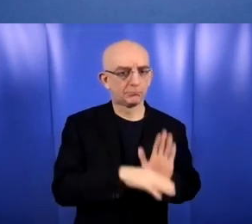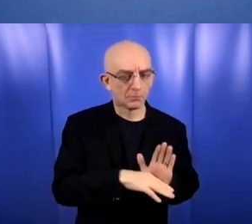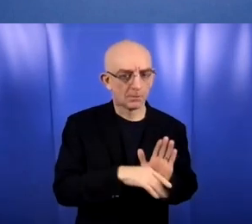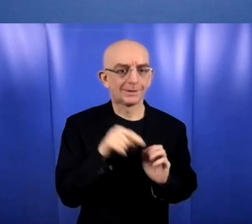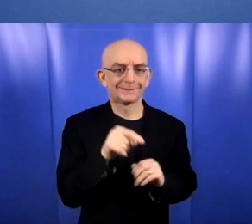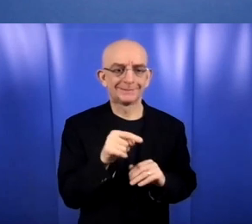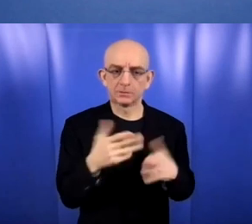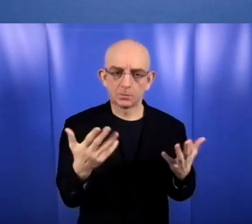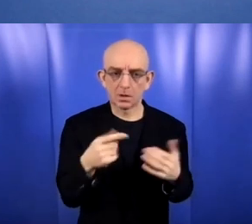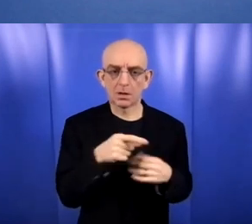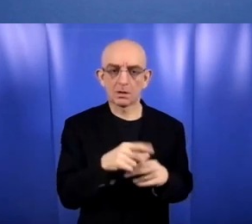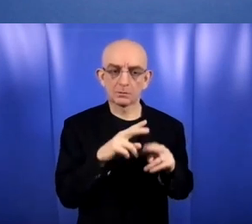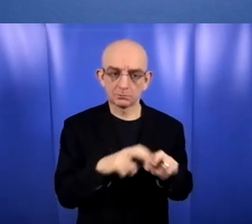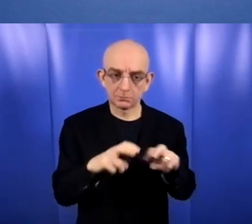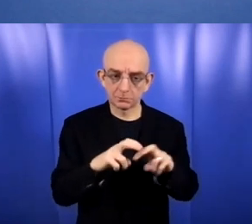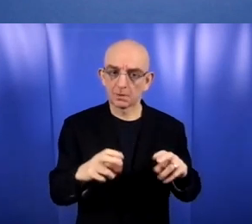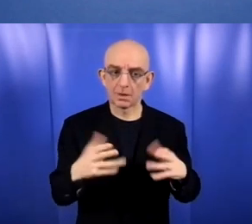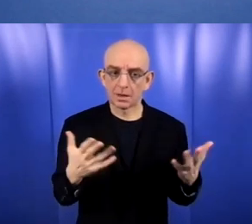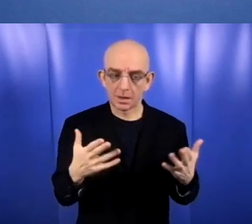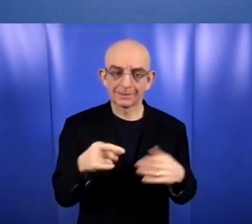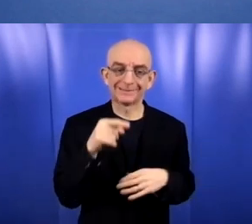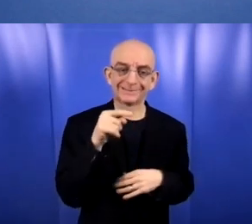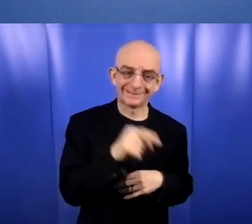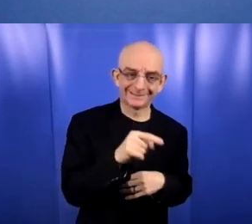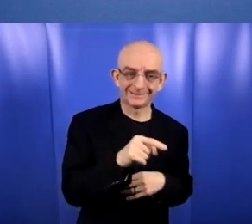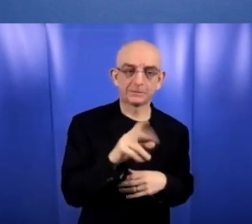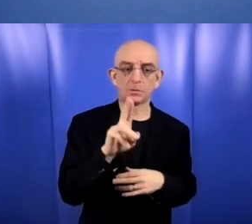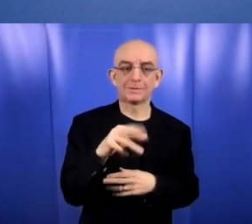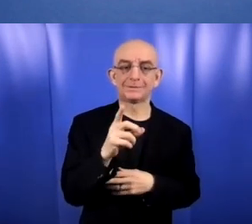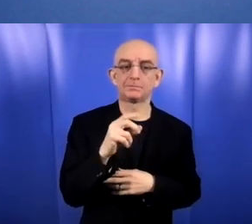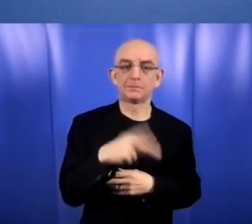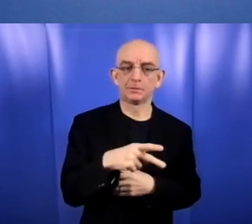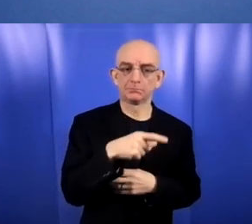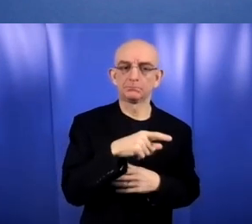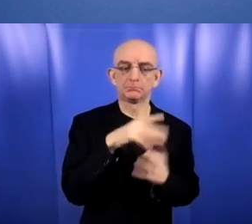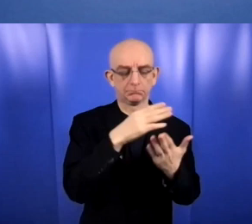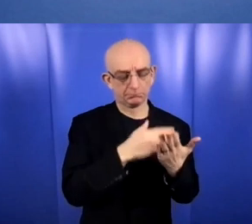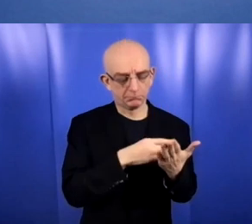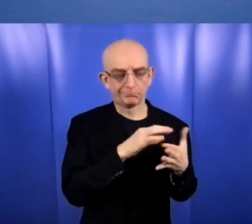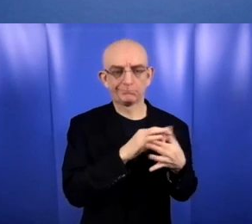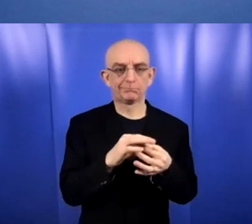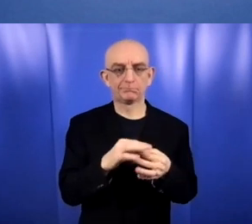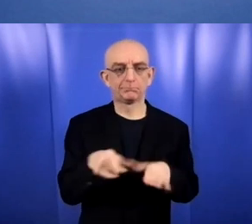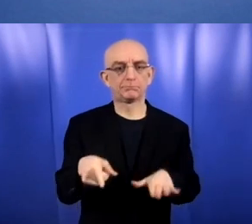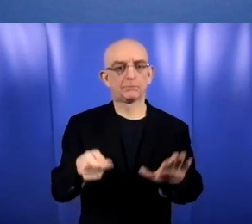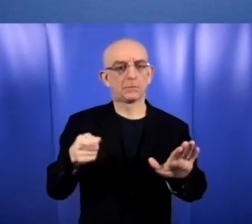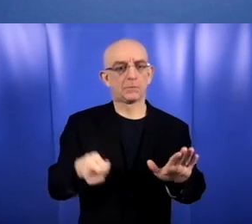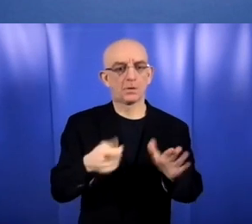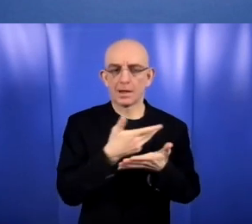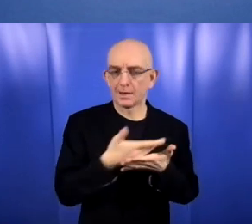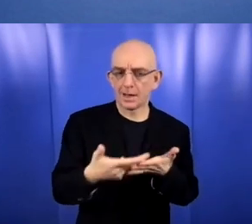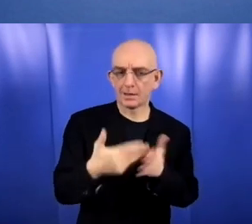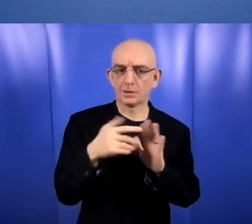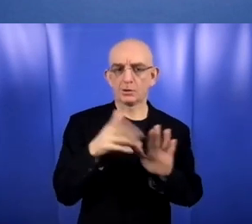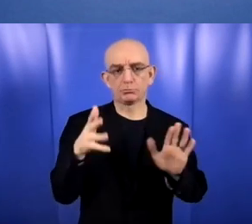different conception of rule of law. Take a look at the 2015 Note on International Protection if you want to see UNHCR's